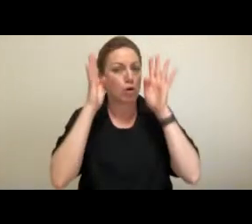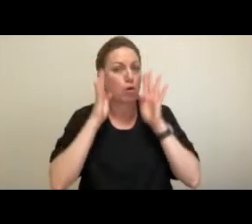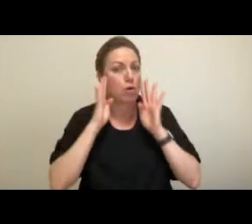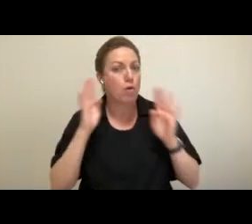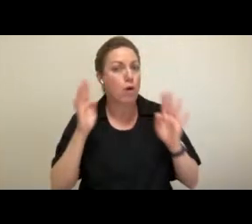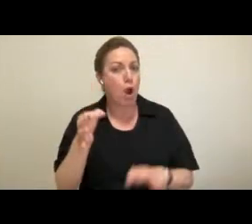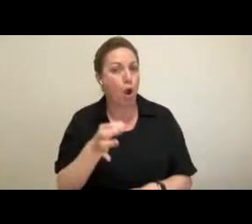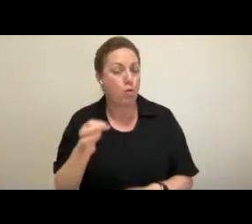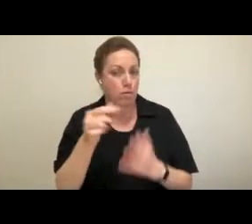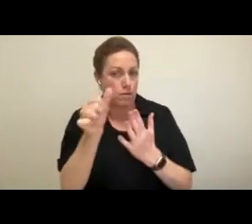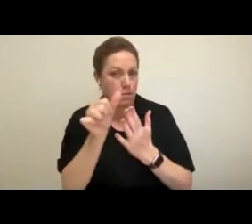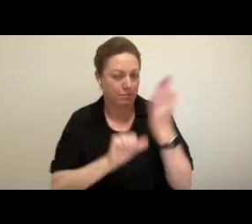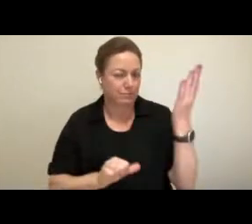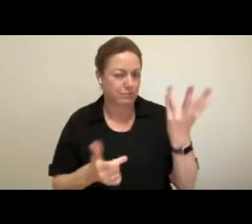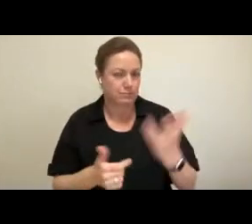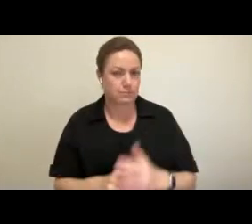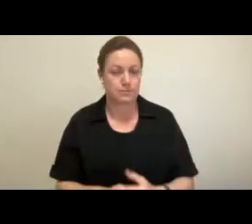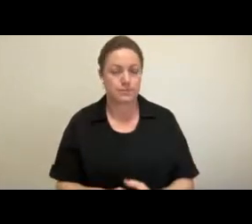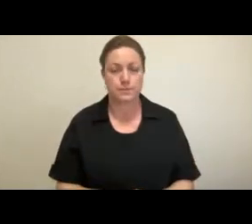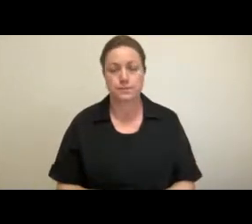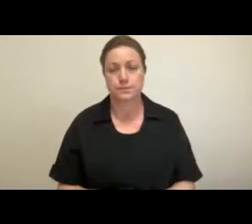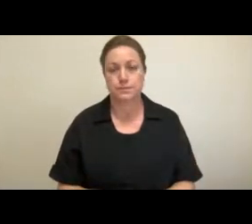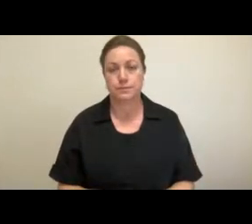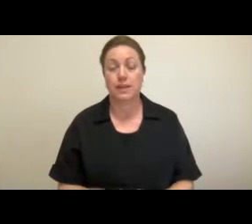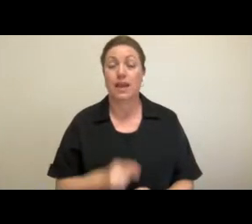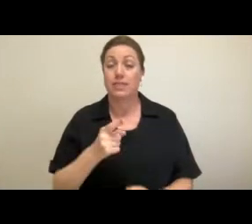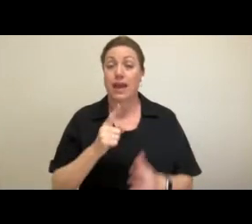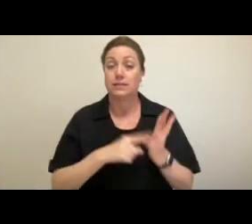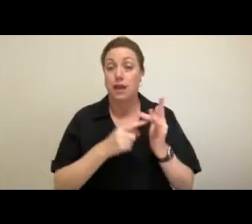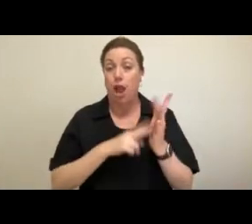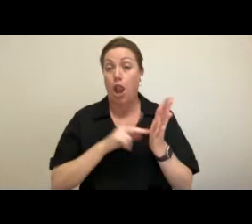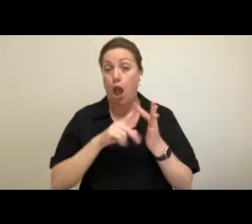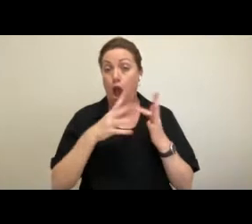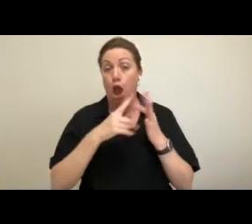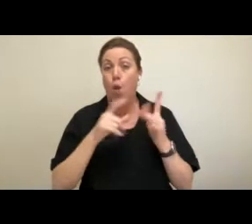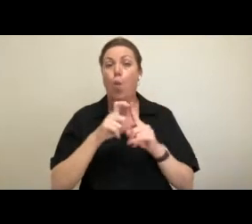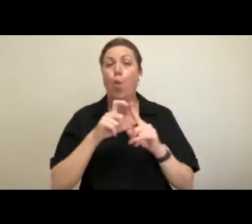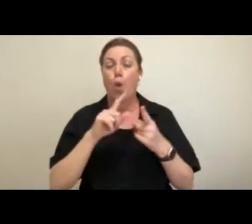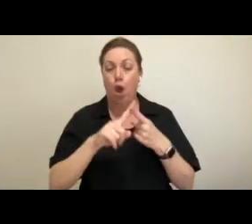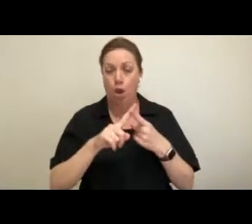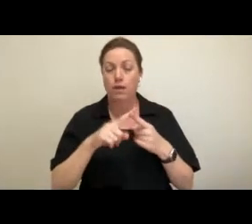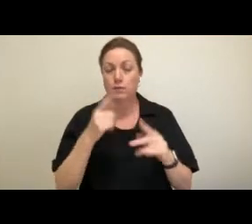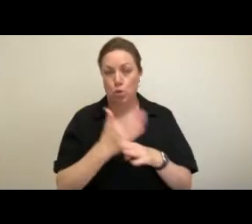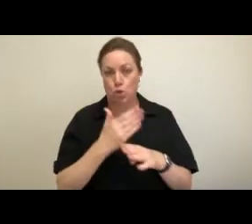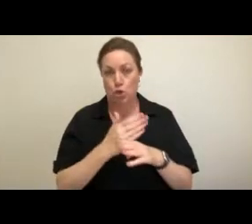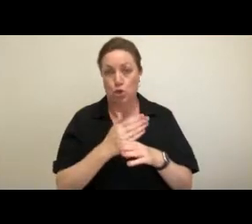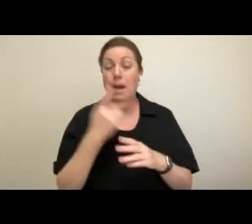is the line-wide work and 2 of the standalone works.